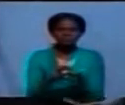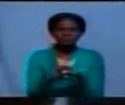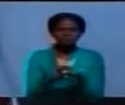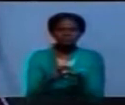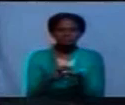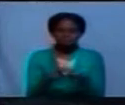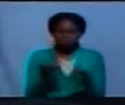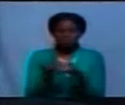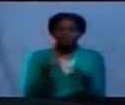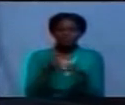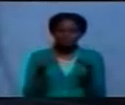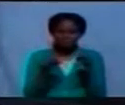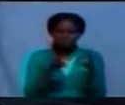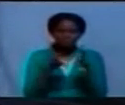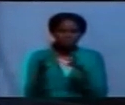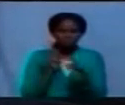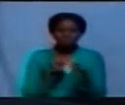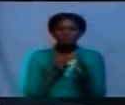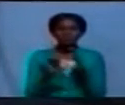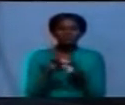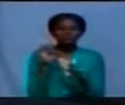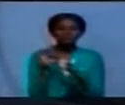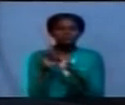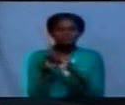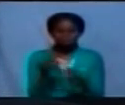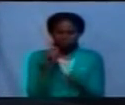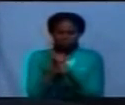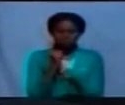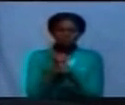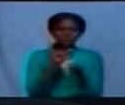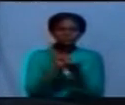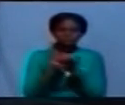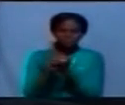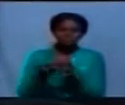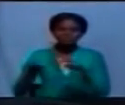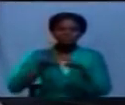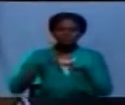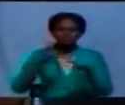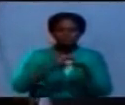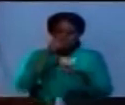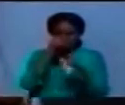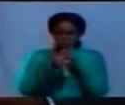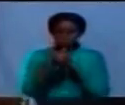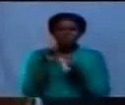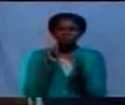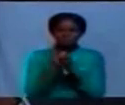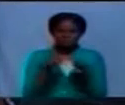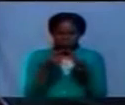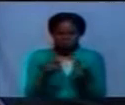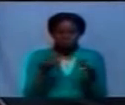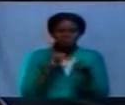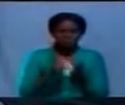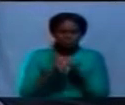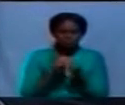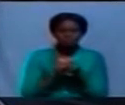created another unintended consequences where we found that non-performing loans were increasing because the cash flow in the market, liquidity just generally